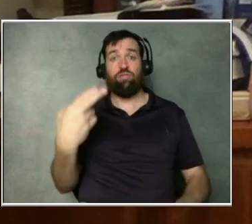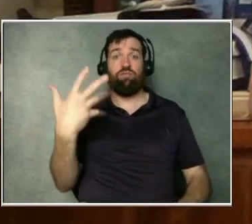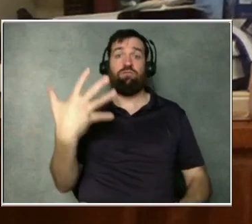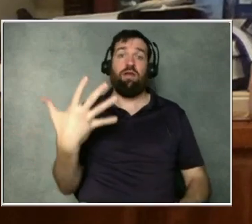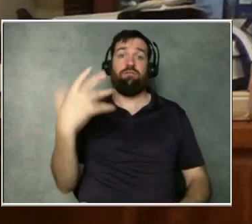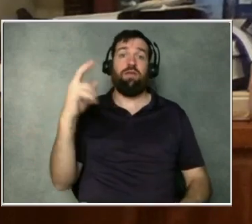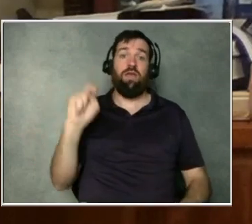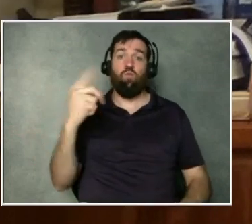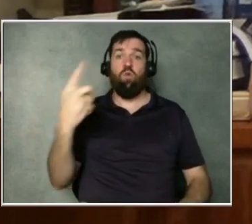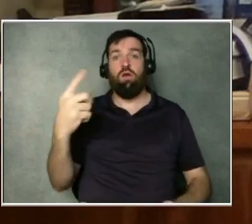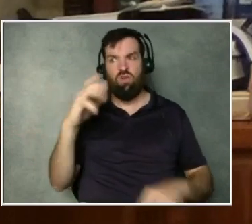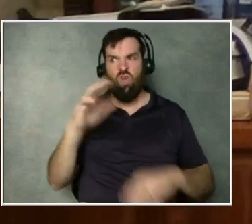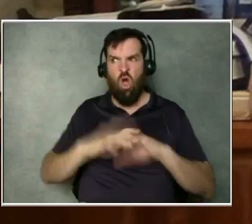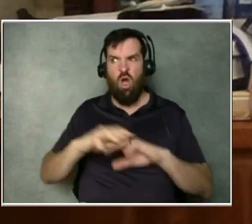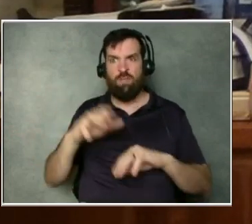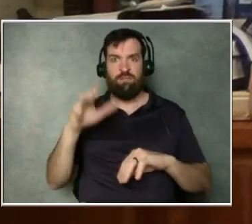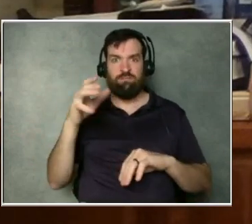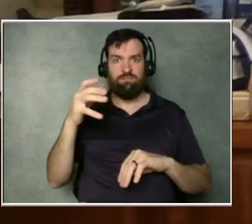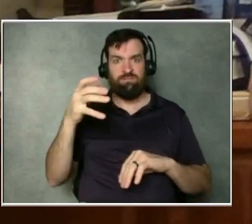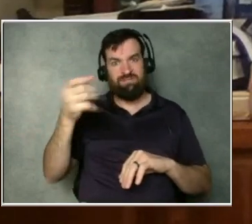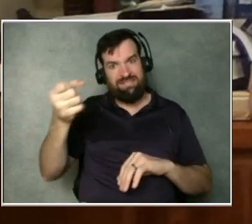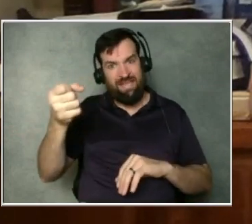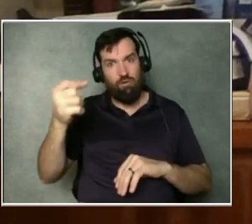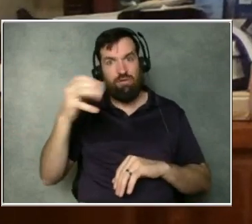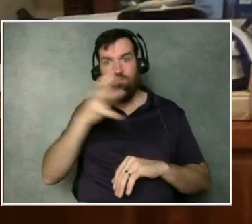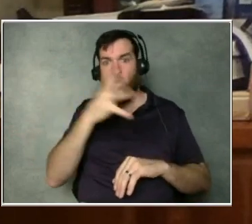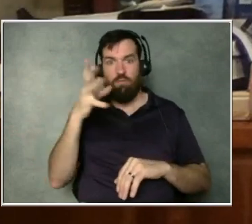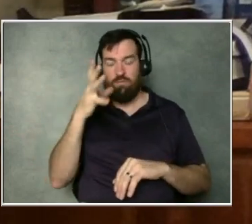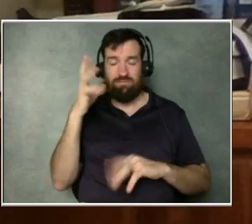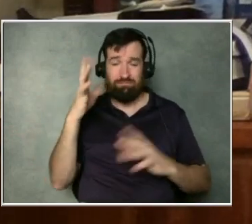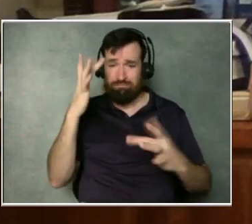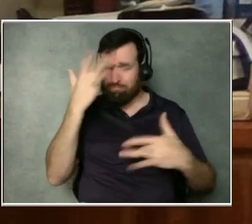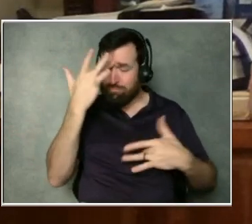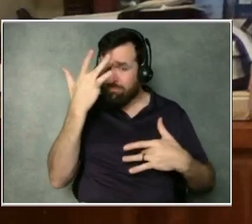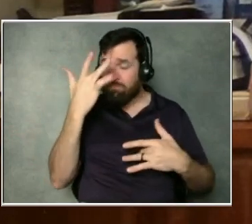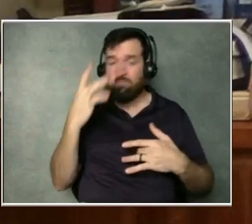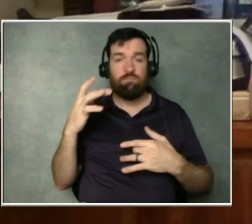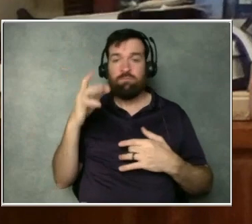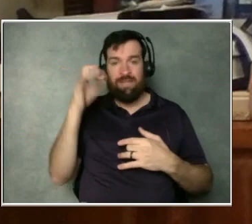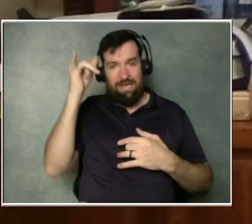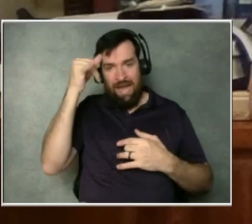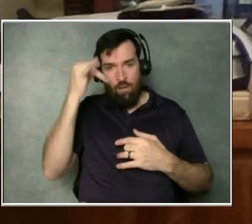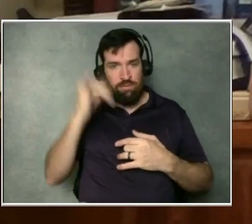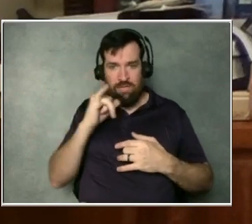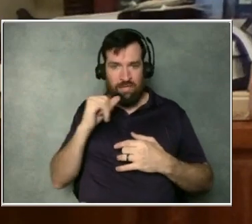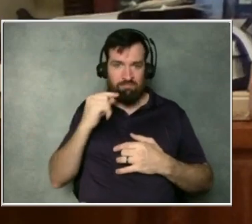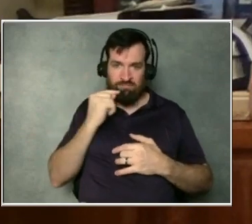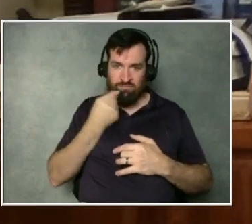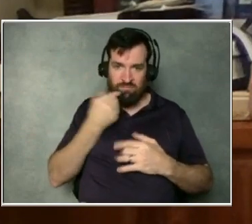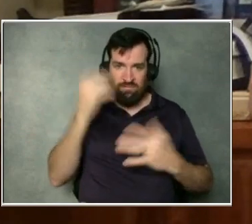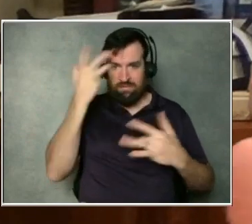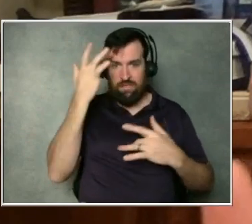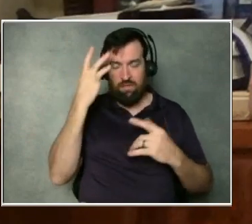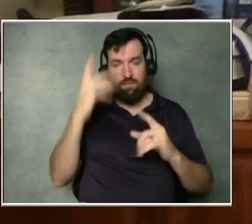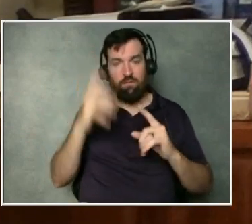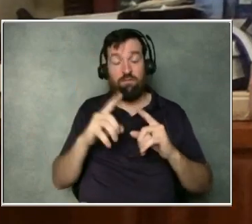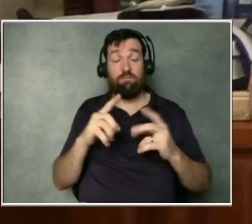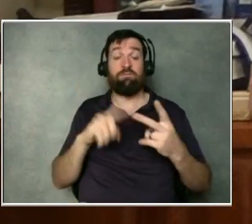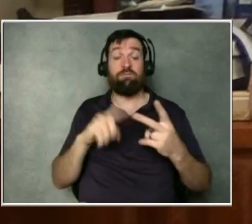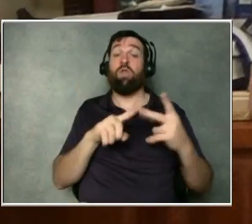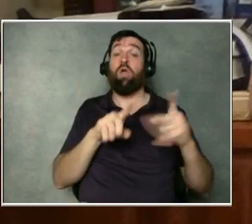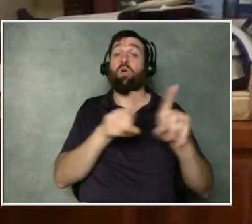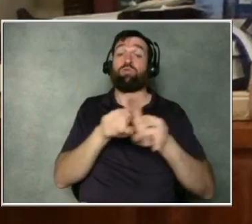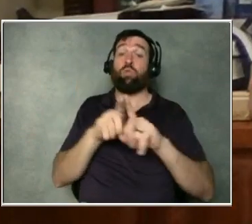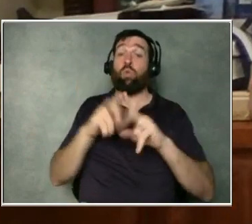these dairy farms. They get very, very sick, even though the cows don't get that sick. It has moved into humans.